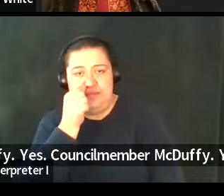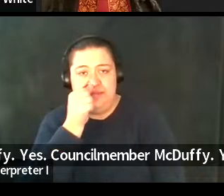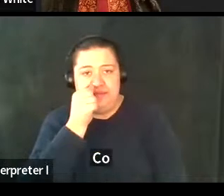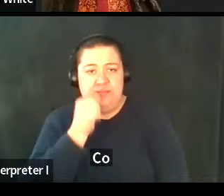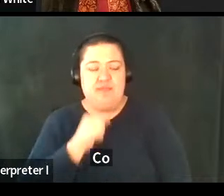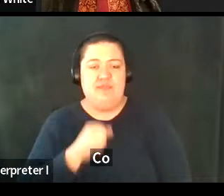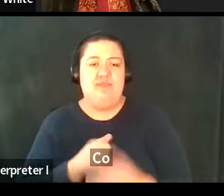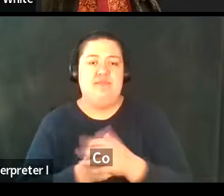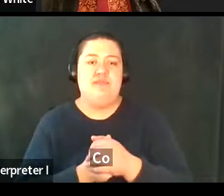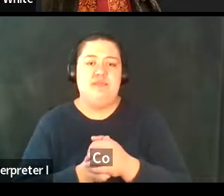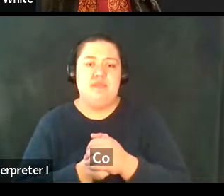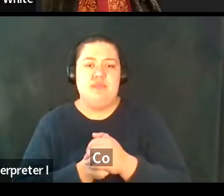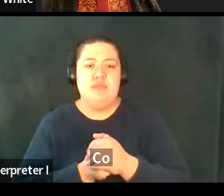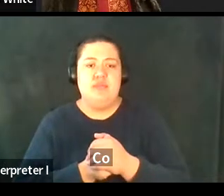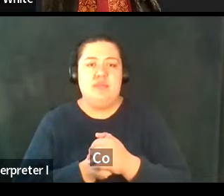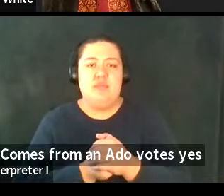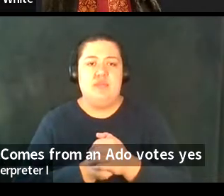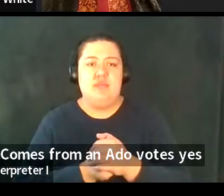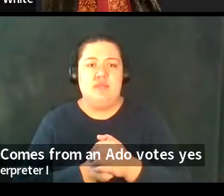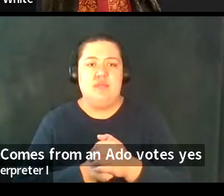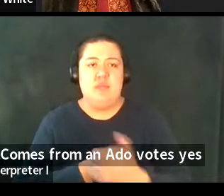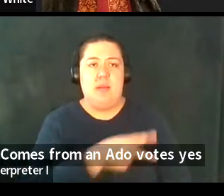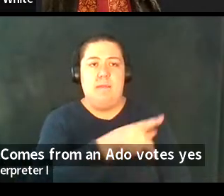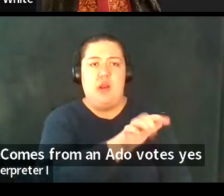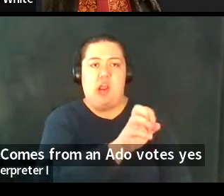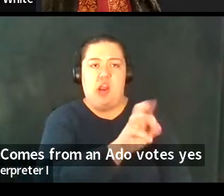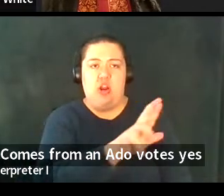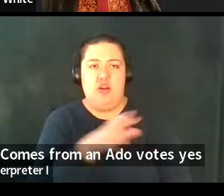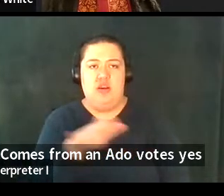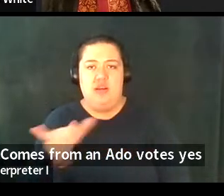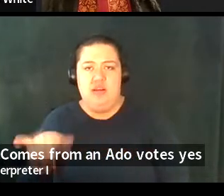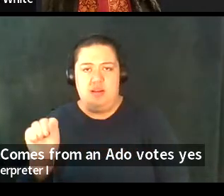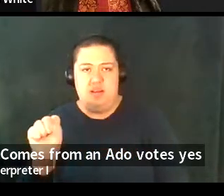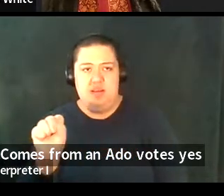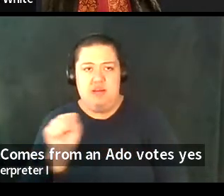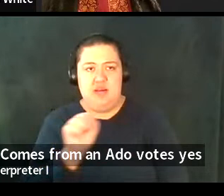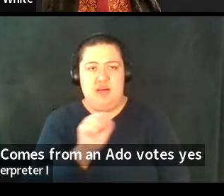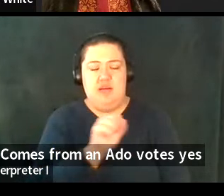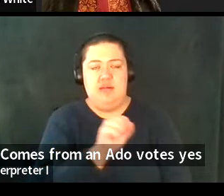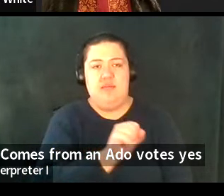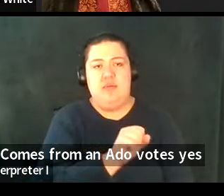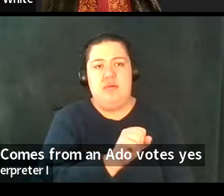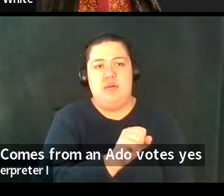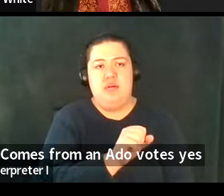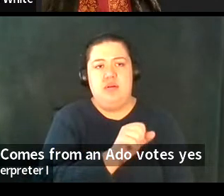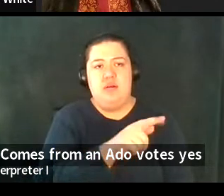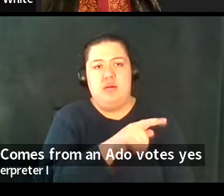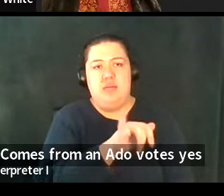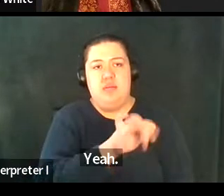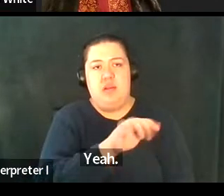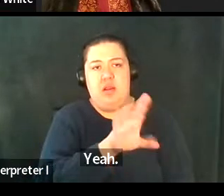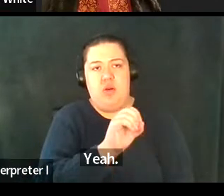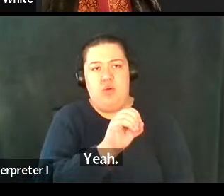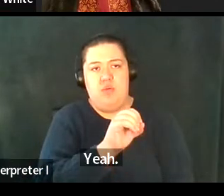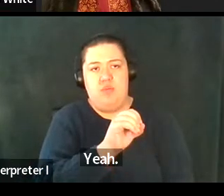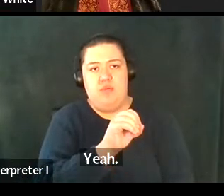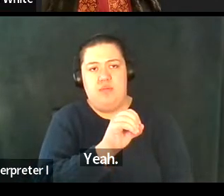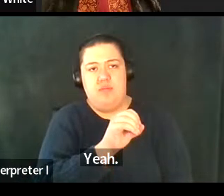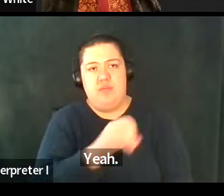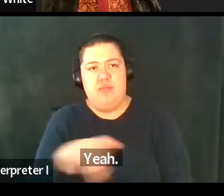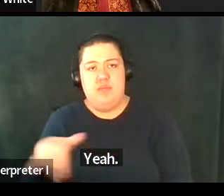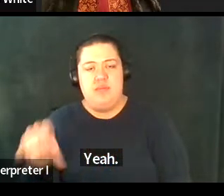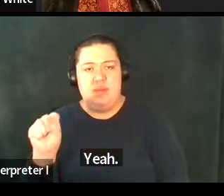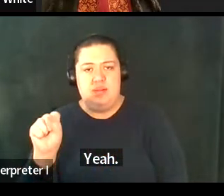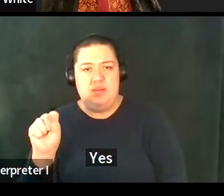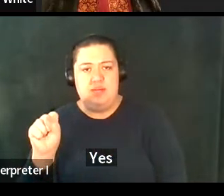Nadeau votes yes. Councilmember Parker. Yes. Councilmember Parker votes yes. Councilmember Pinto.